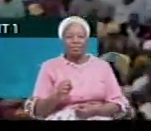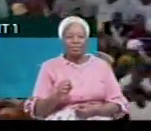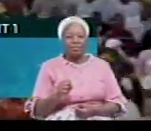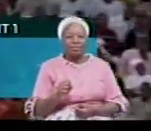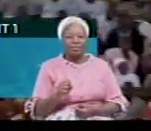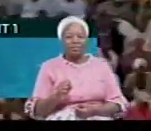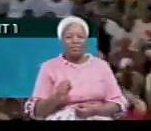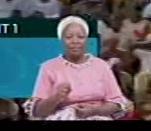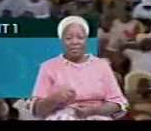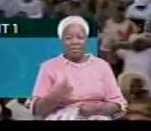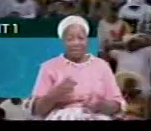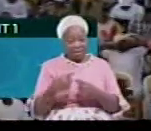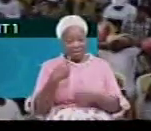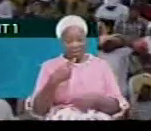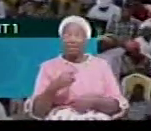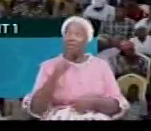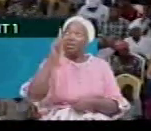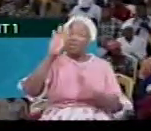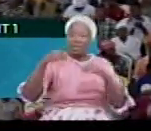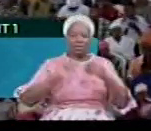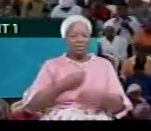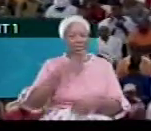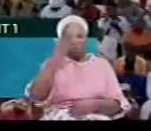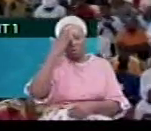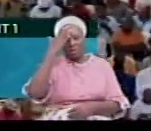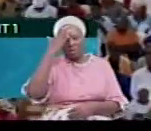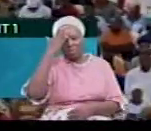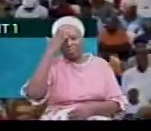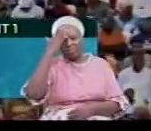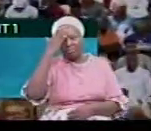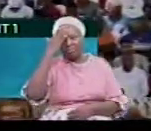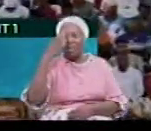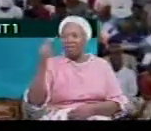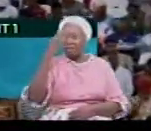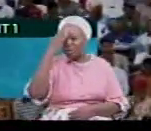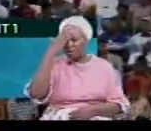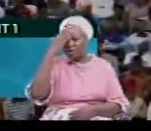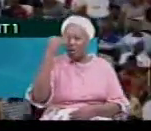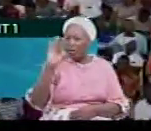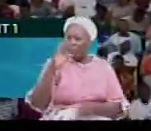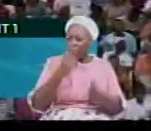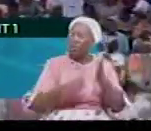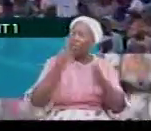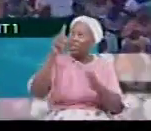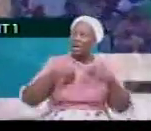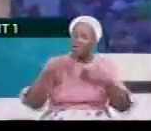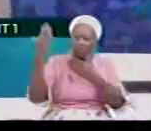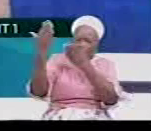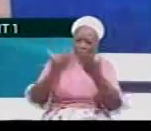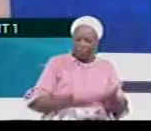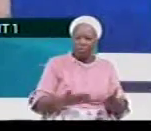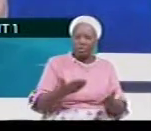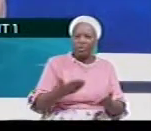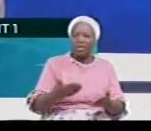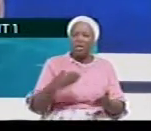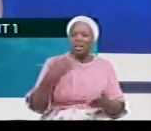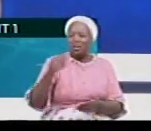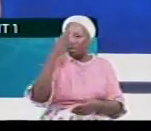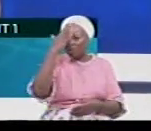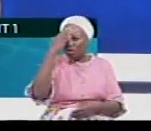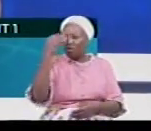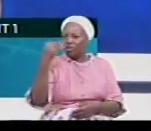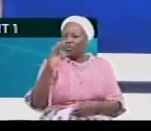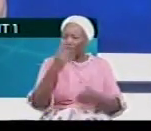He says he gives us knowledge. The knowledge of what he has brought. The knowledge of what we